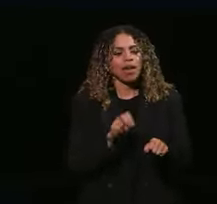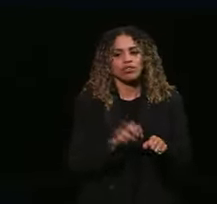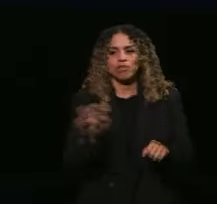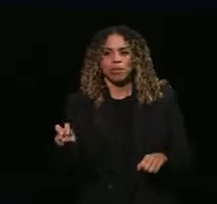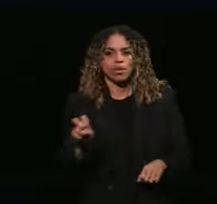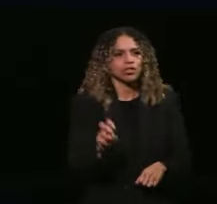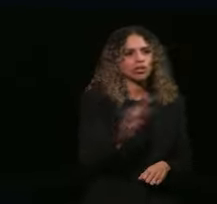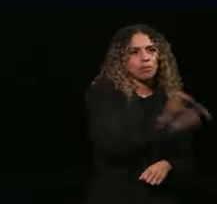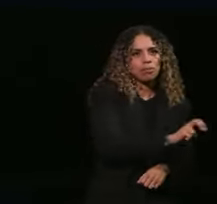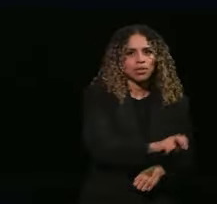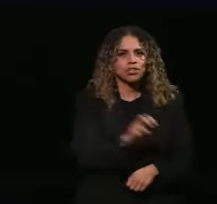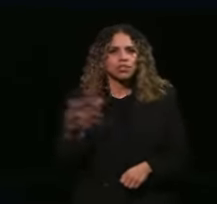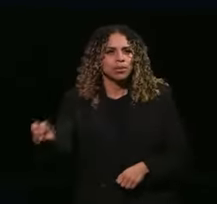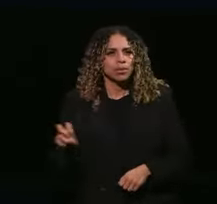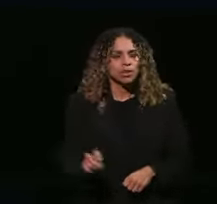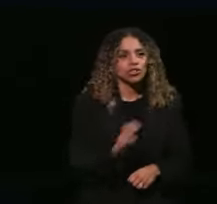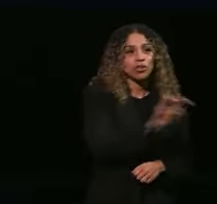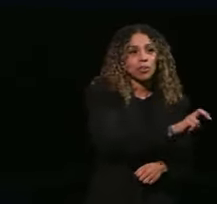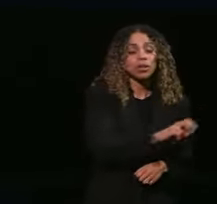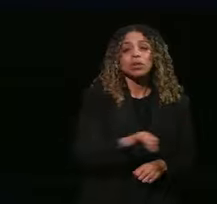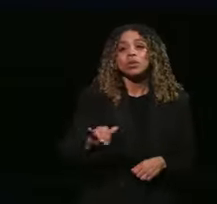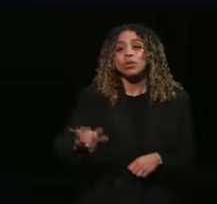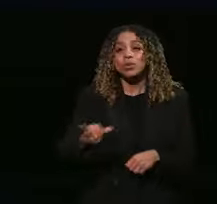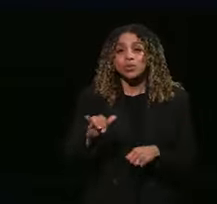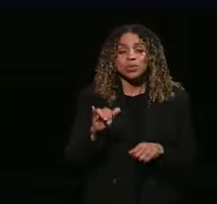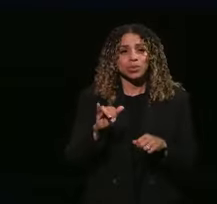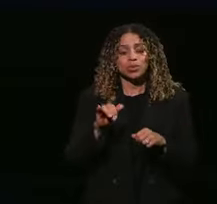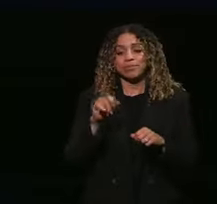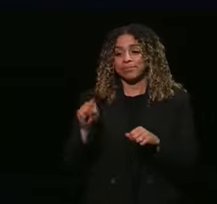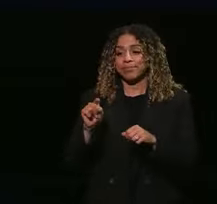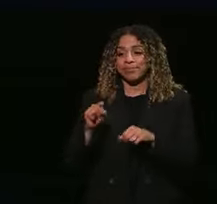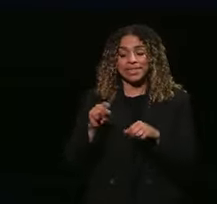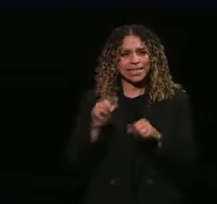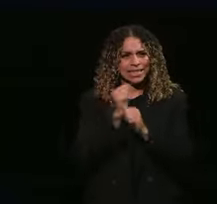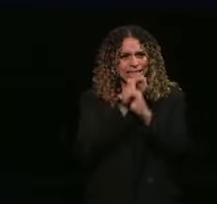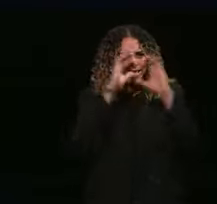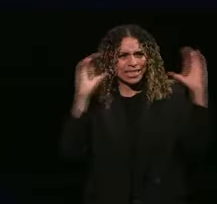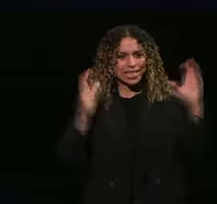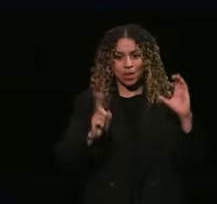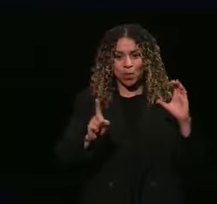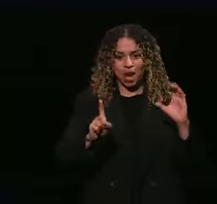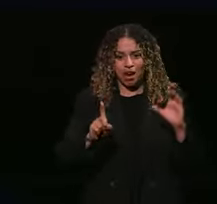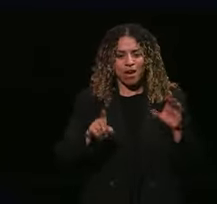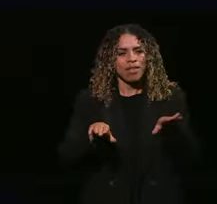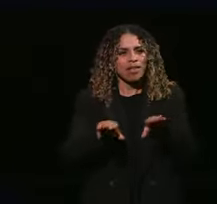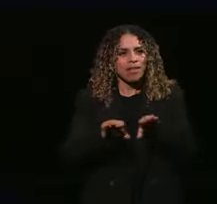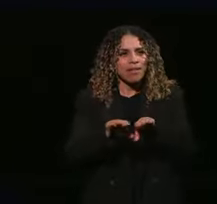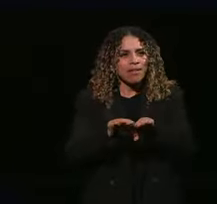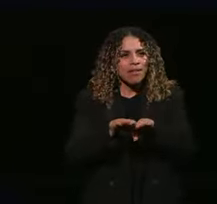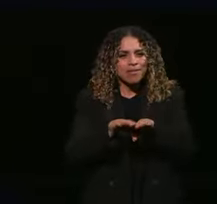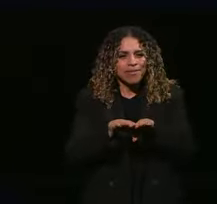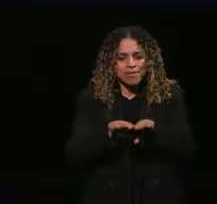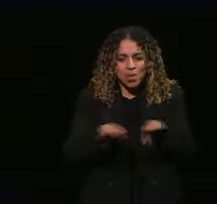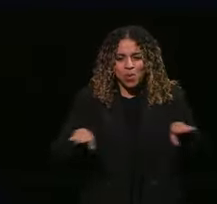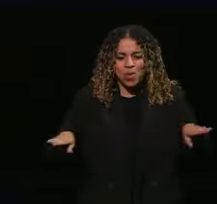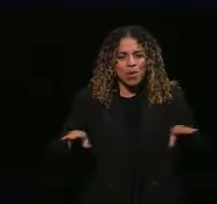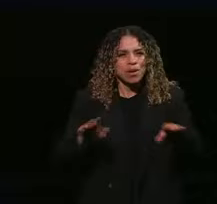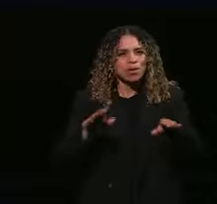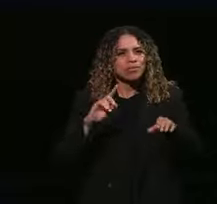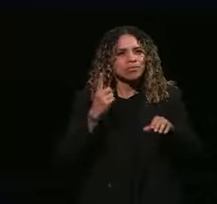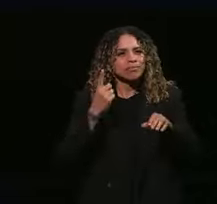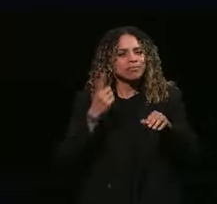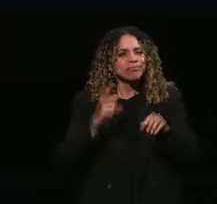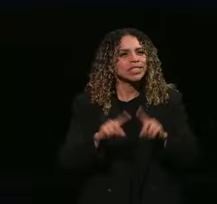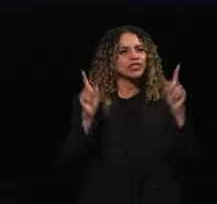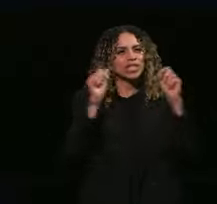movie also where the fourth wall is completely broken. It's a kind of, I was thinking more